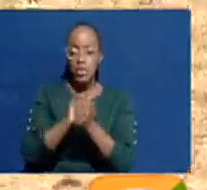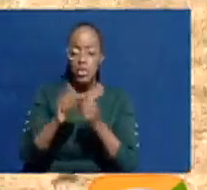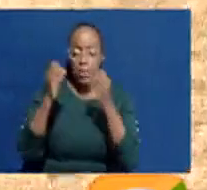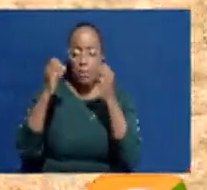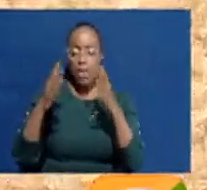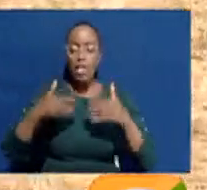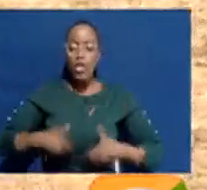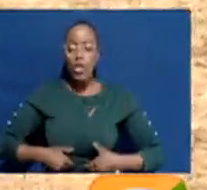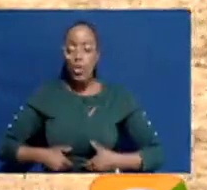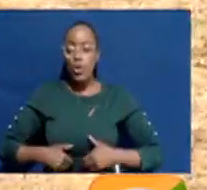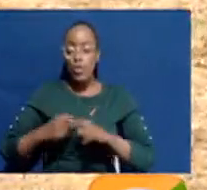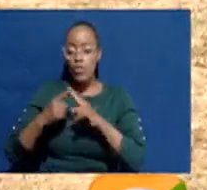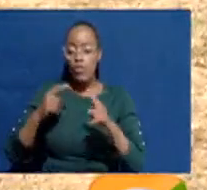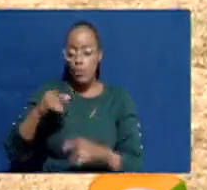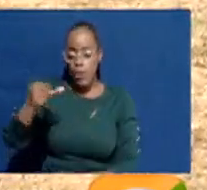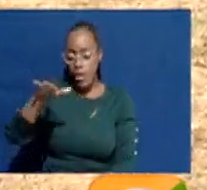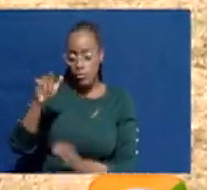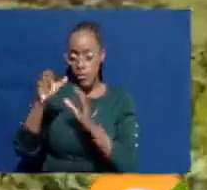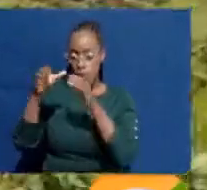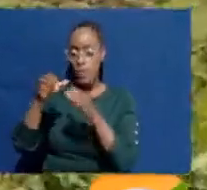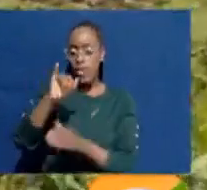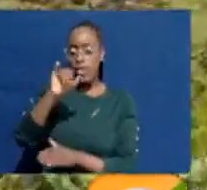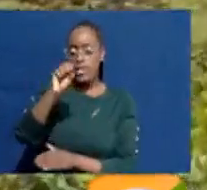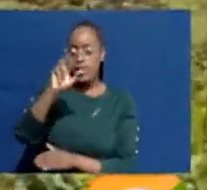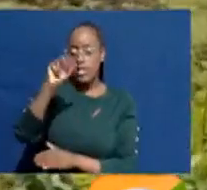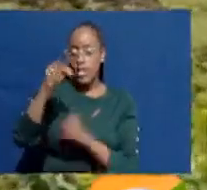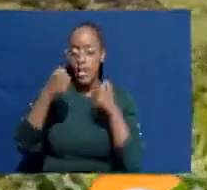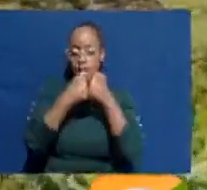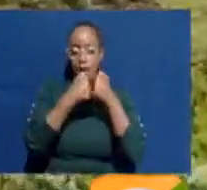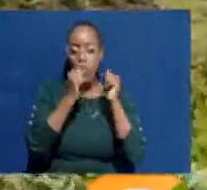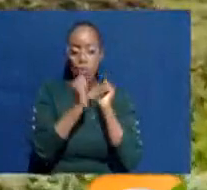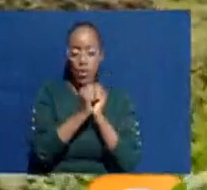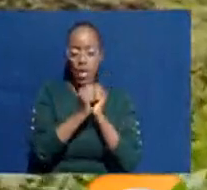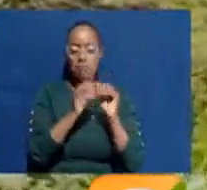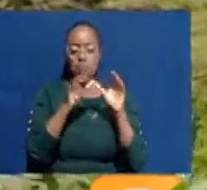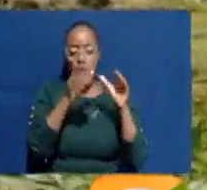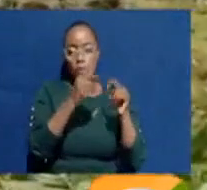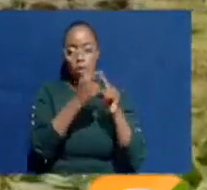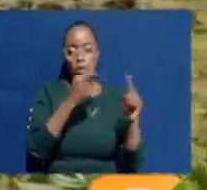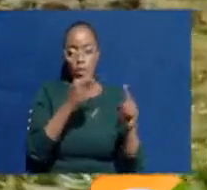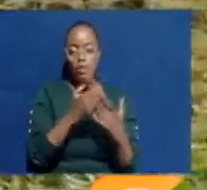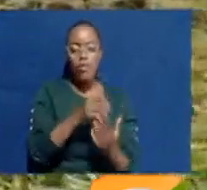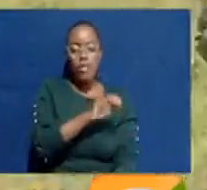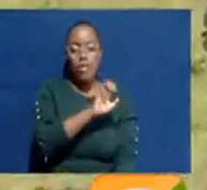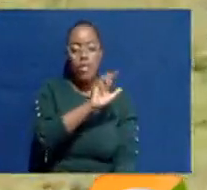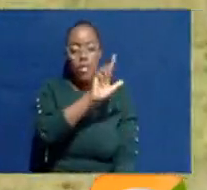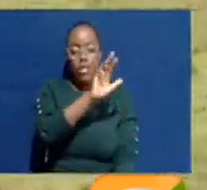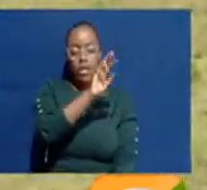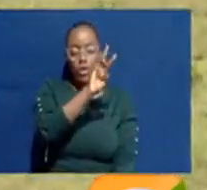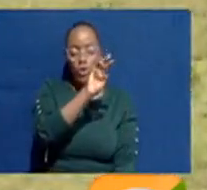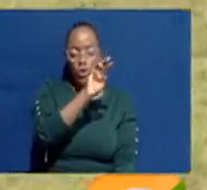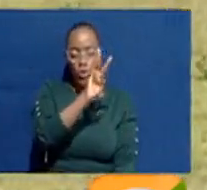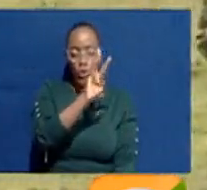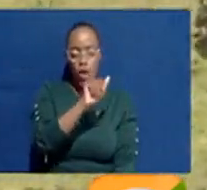Hundreds of youth from the Isirian community facing off with their counterparts from Irwa Shingishu. This